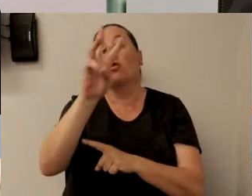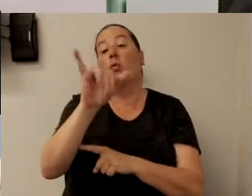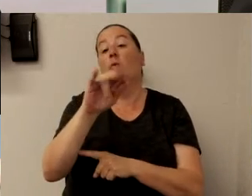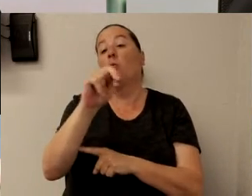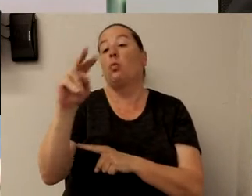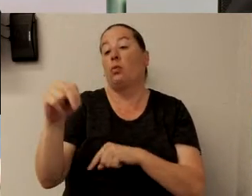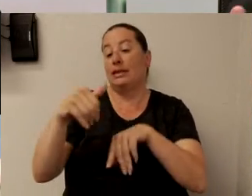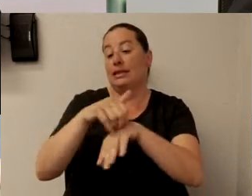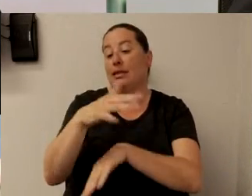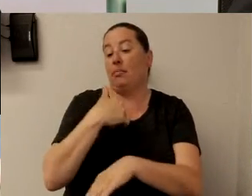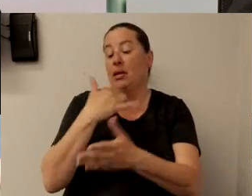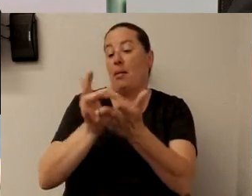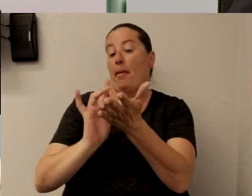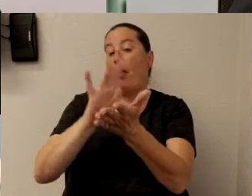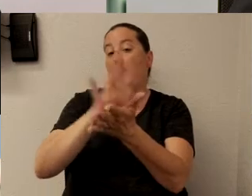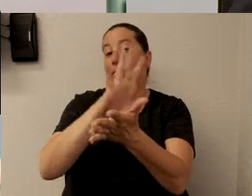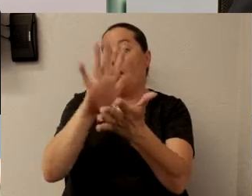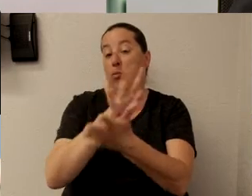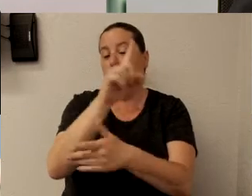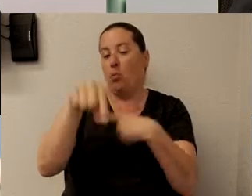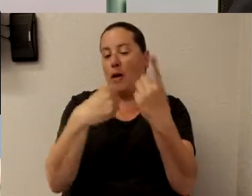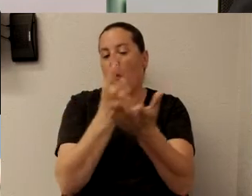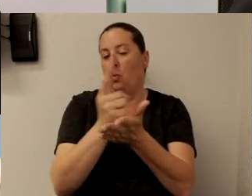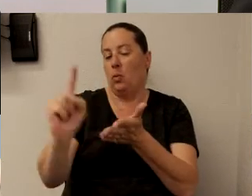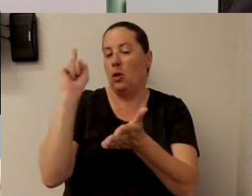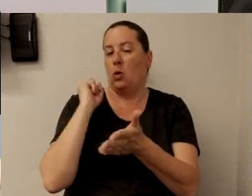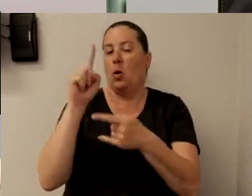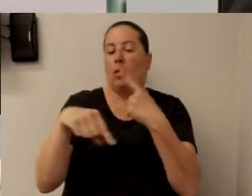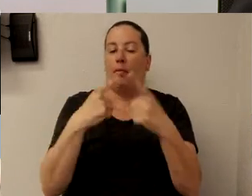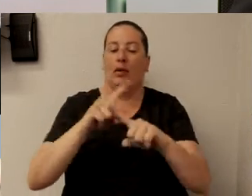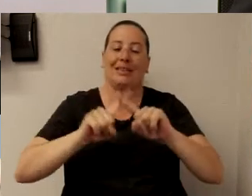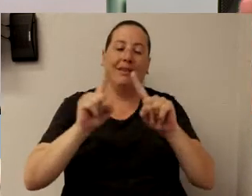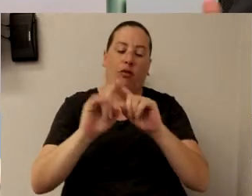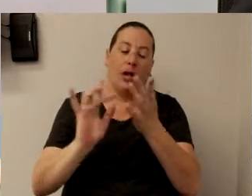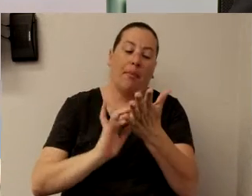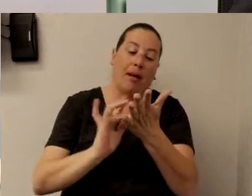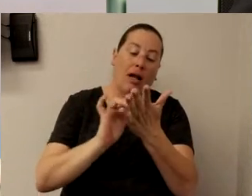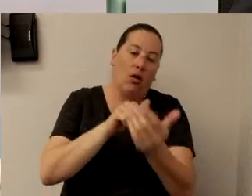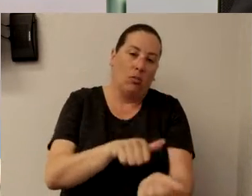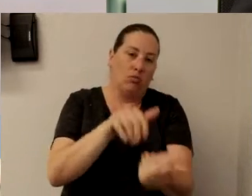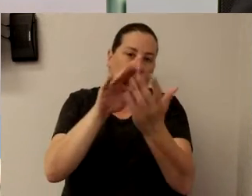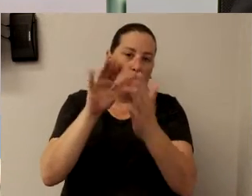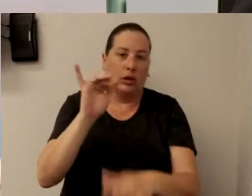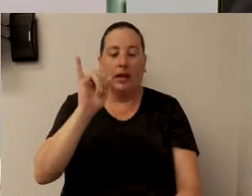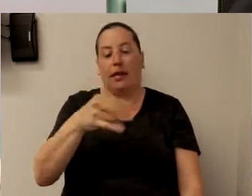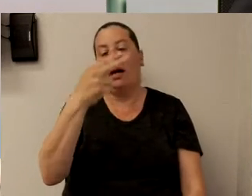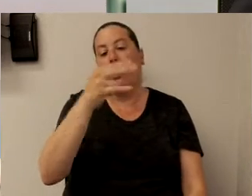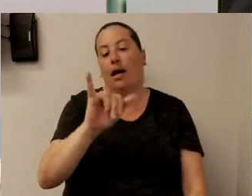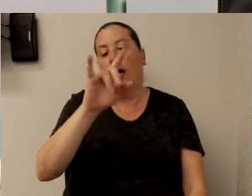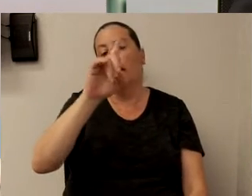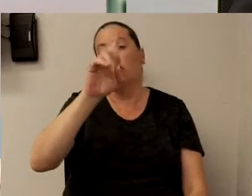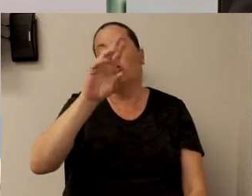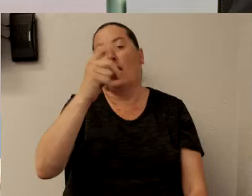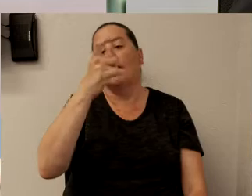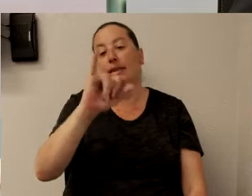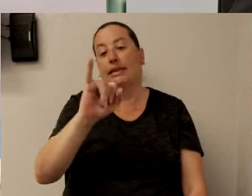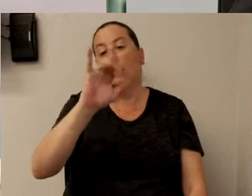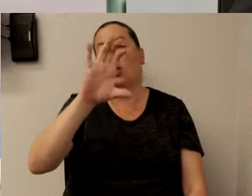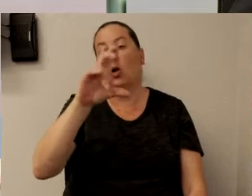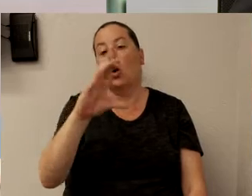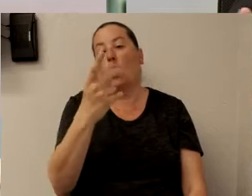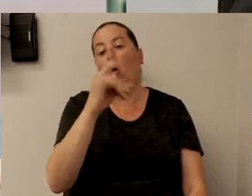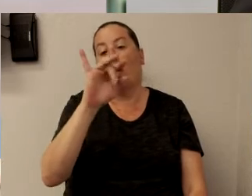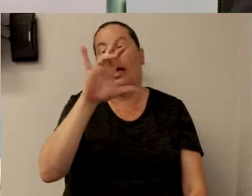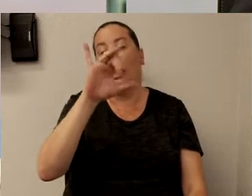paper on the different medication approaches that are being considered, the hydroxychloroquine with the azithromycin